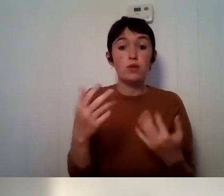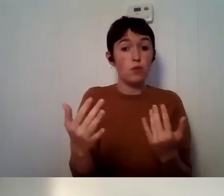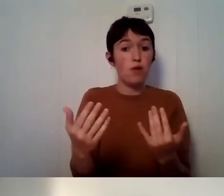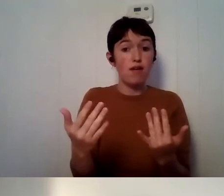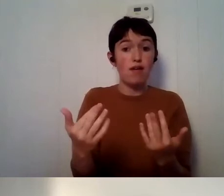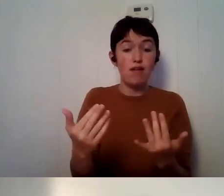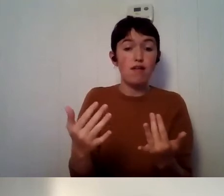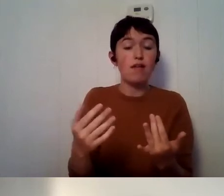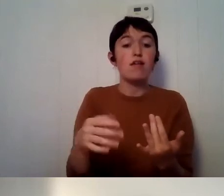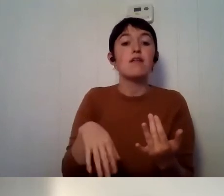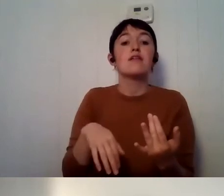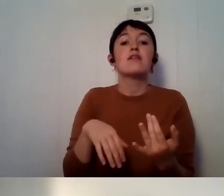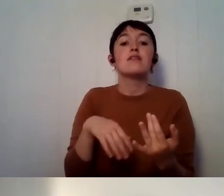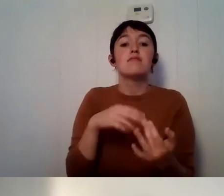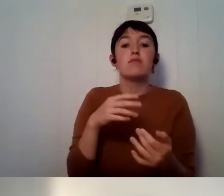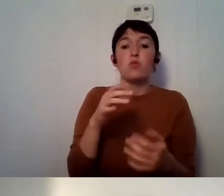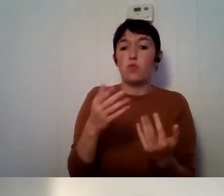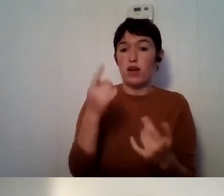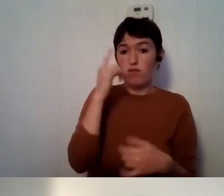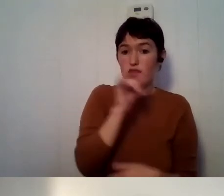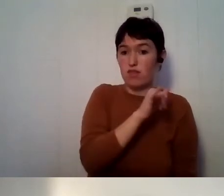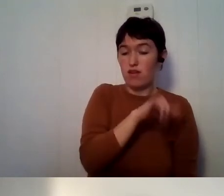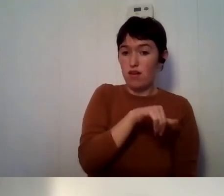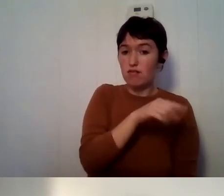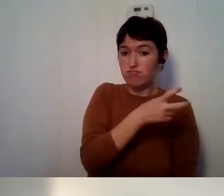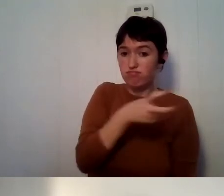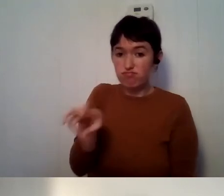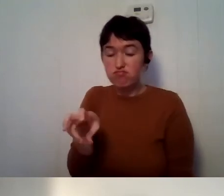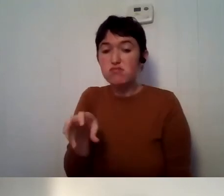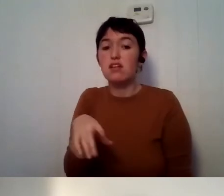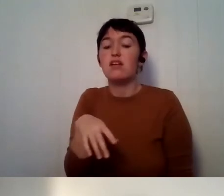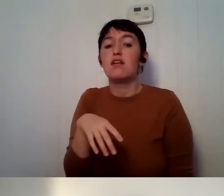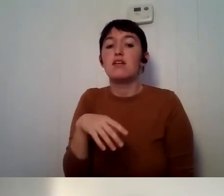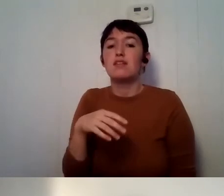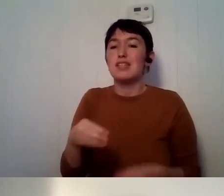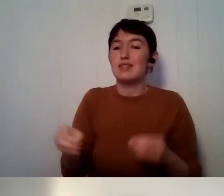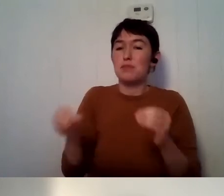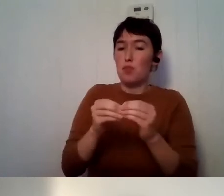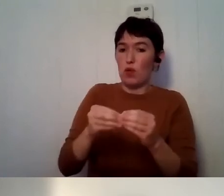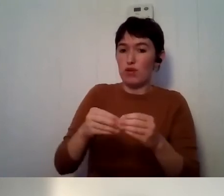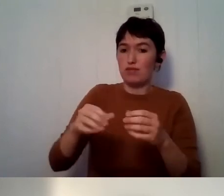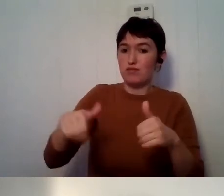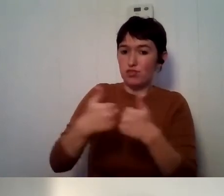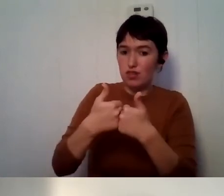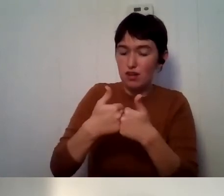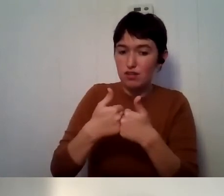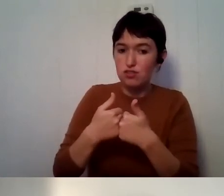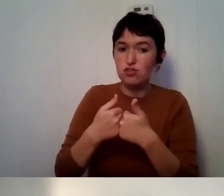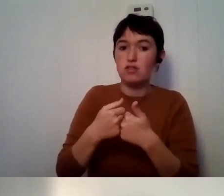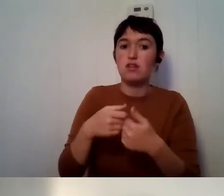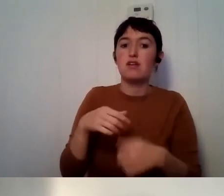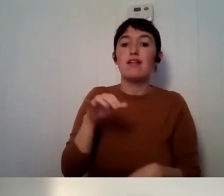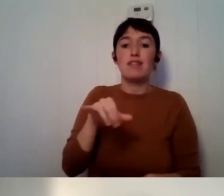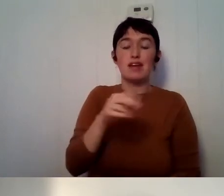energy to renewable sources of energy, then the more difficult it becomes, and the more disorderly that transition becomes, and the